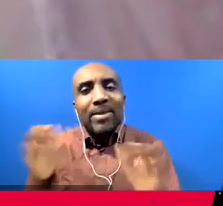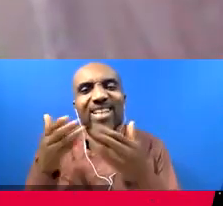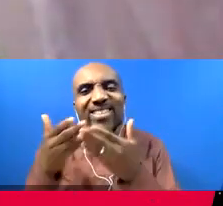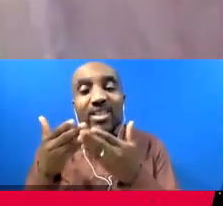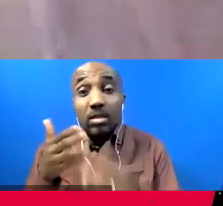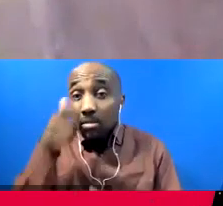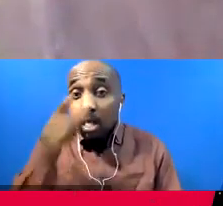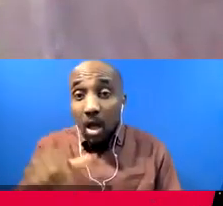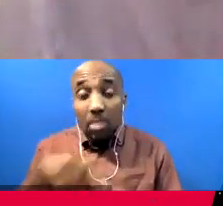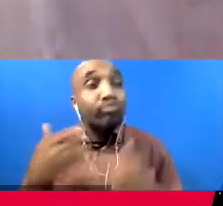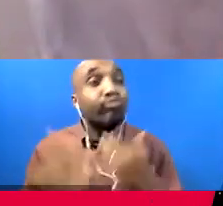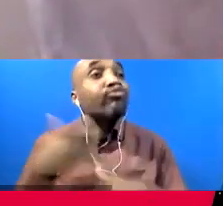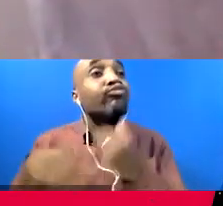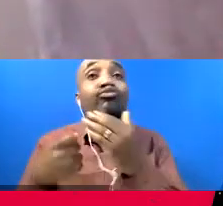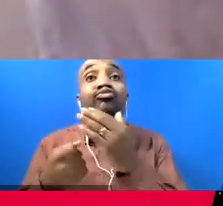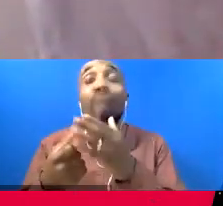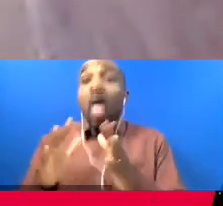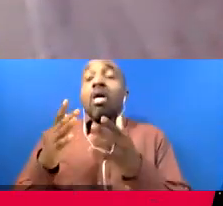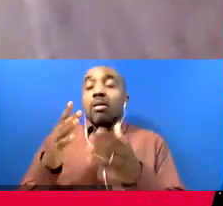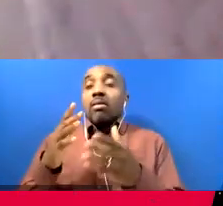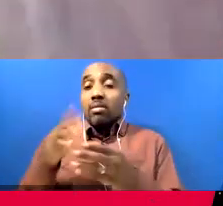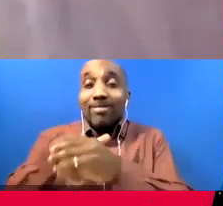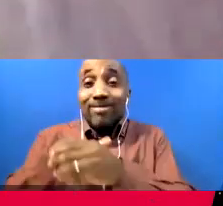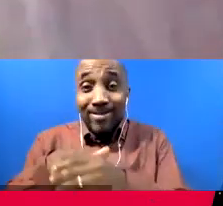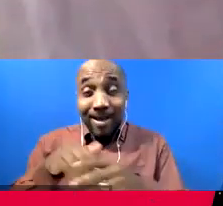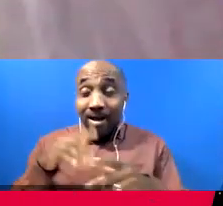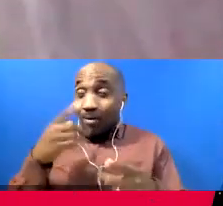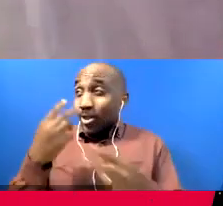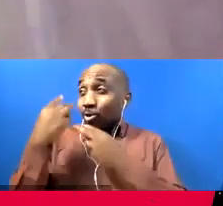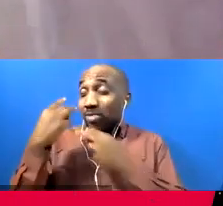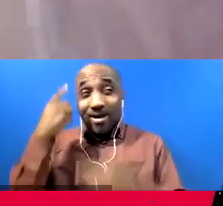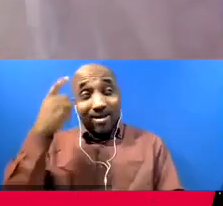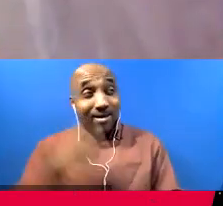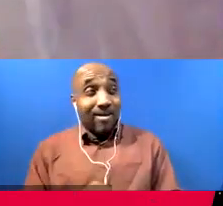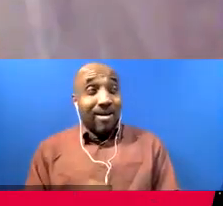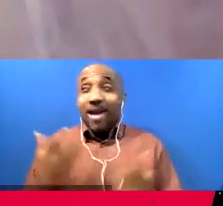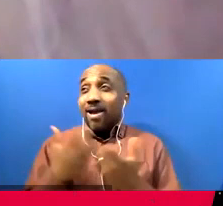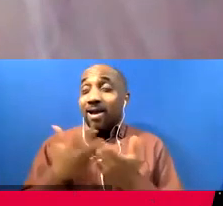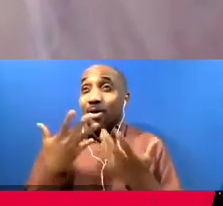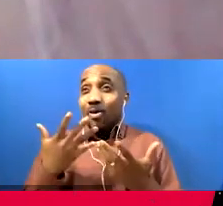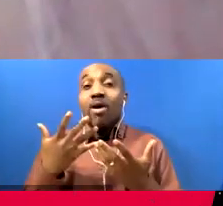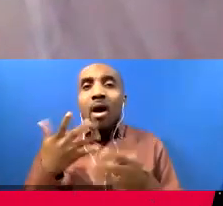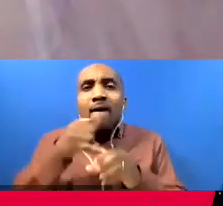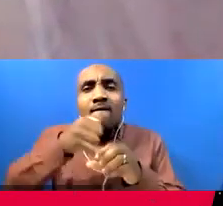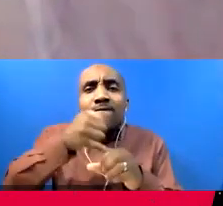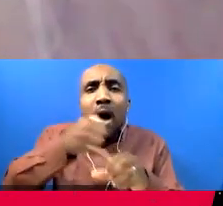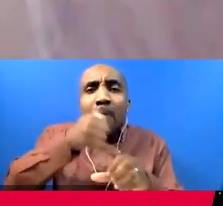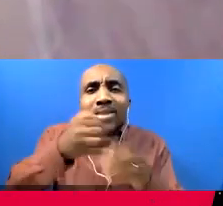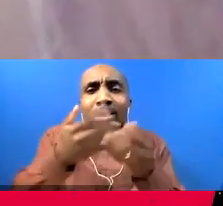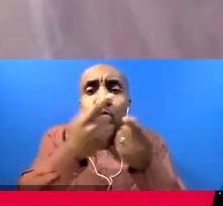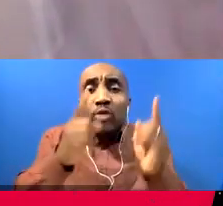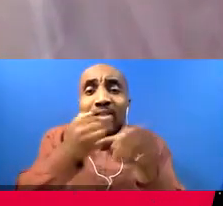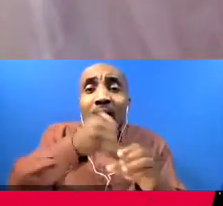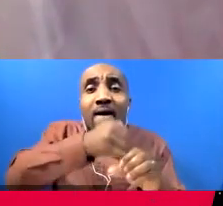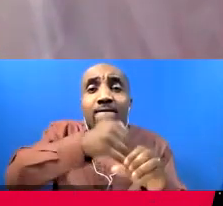I ended up in peace studies by total fluke and accident. My mind boggles every time I think about it, actually. But I